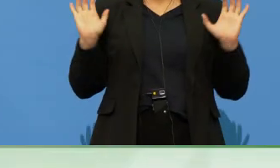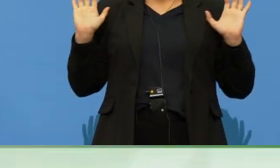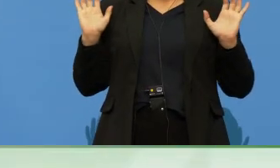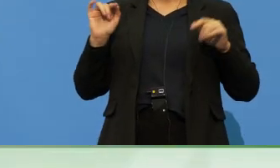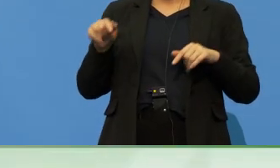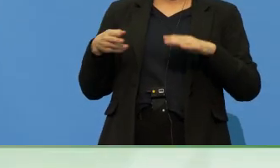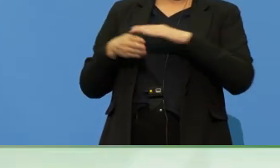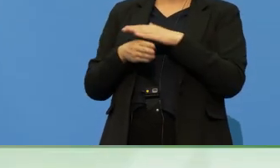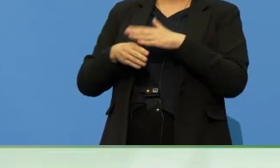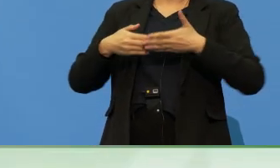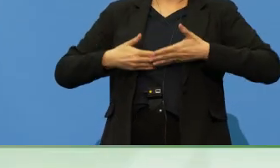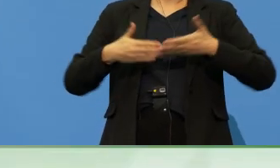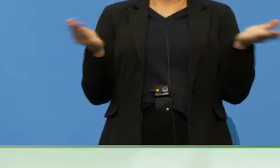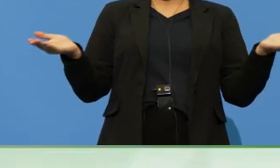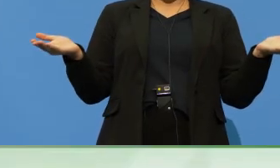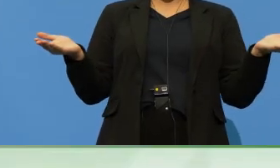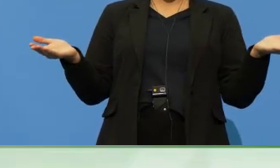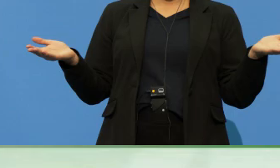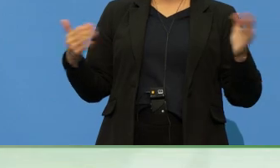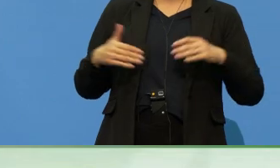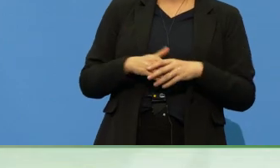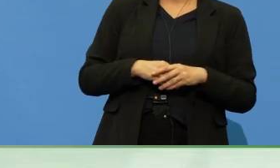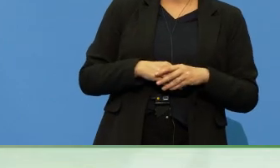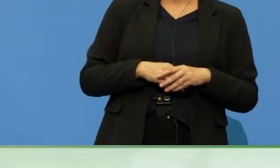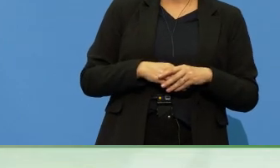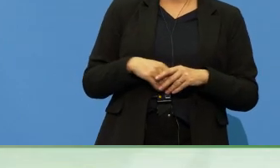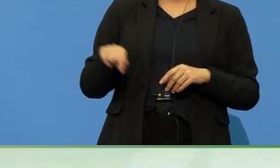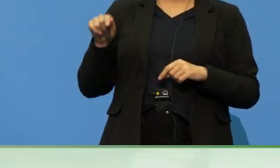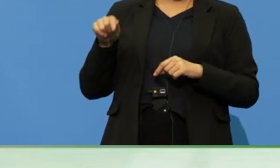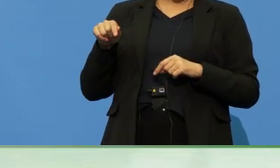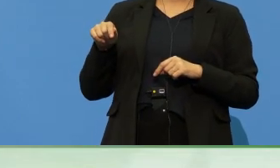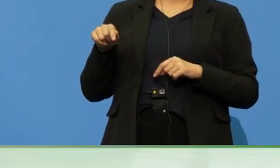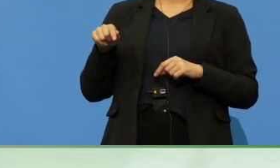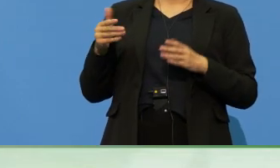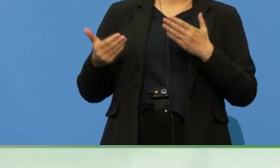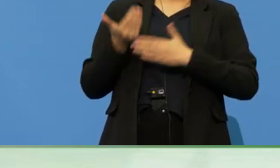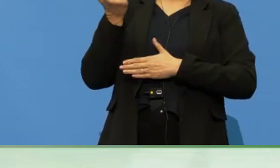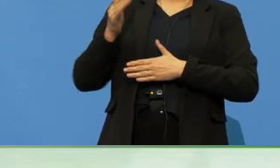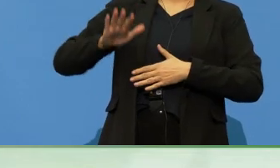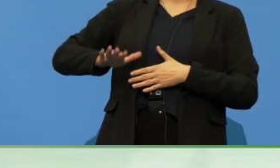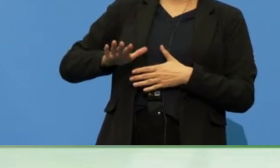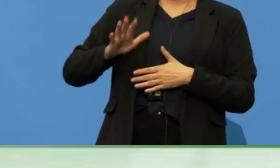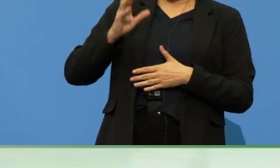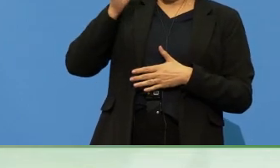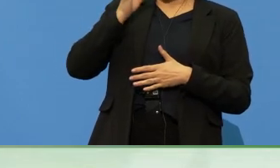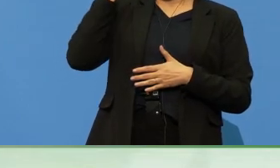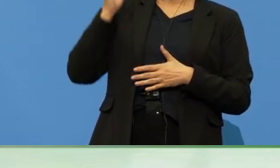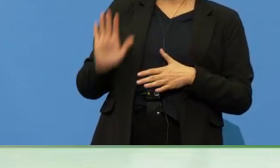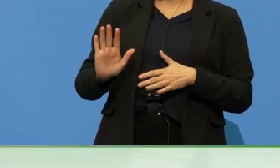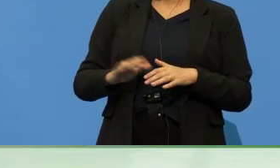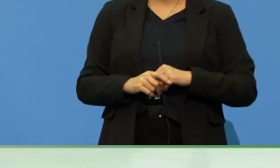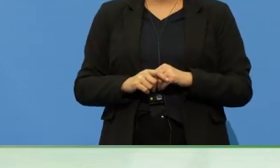new, but it's a new mindset for the state and the private sector in France. And as all a